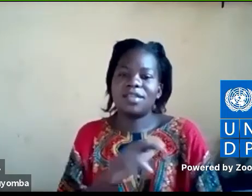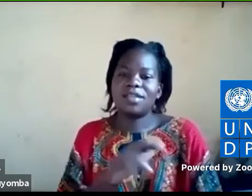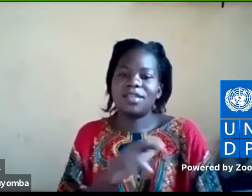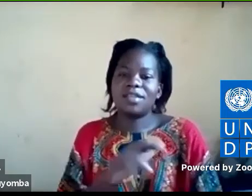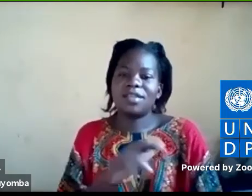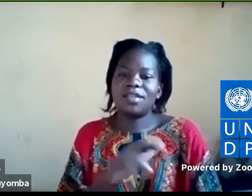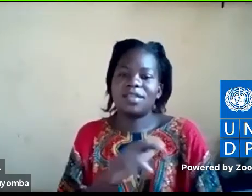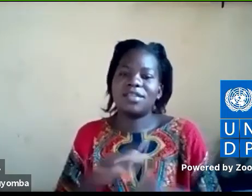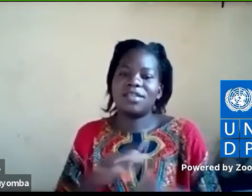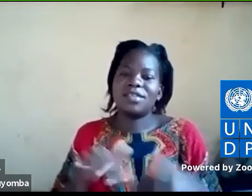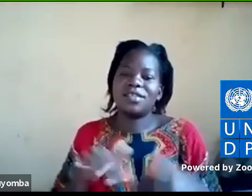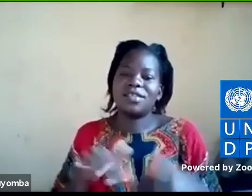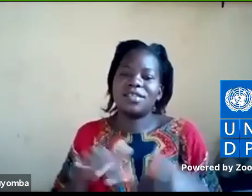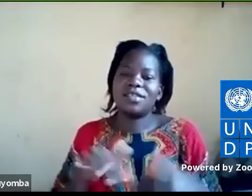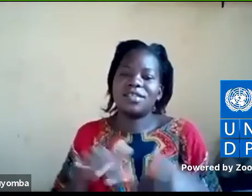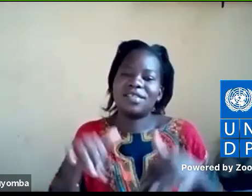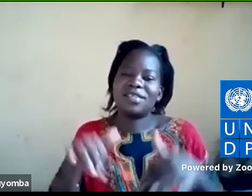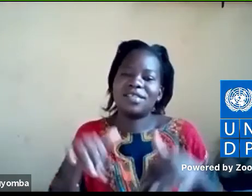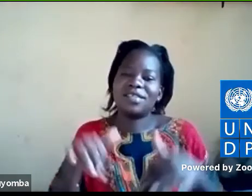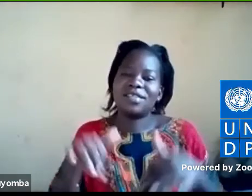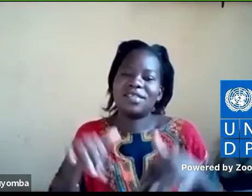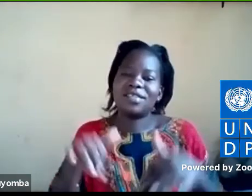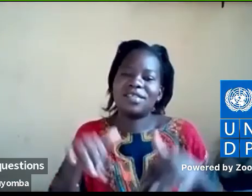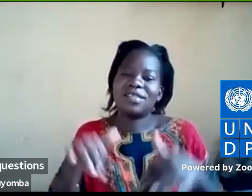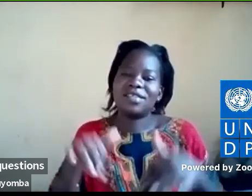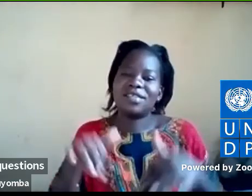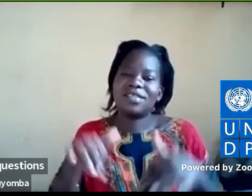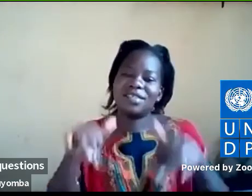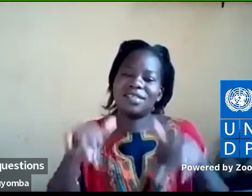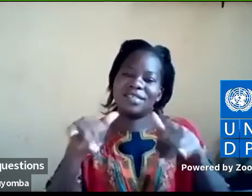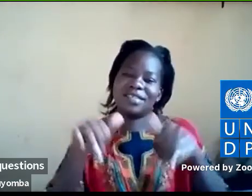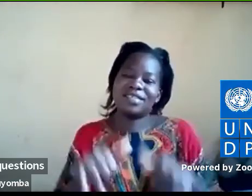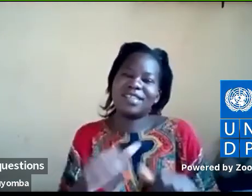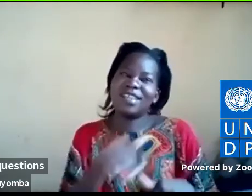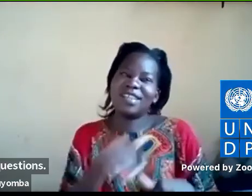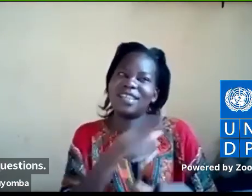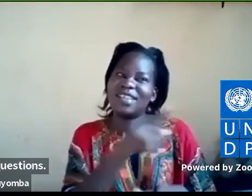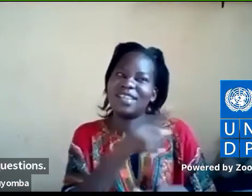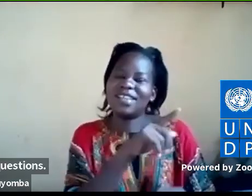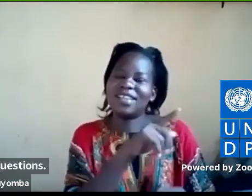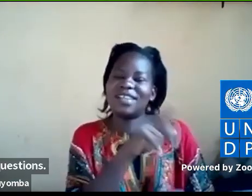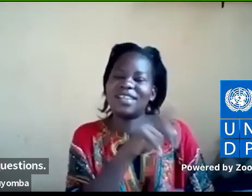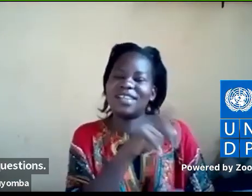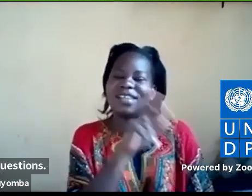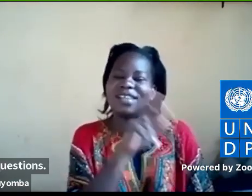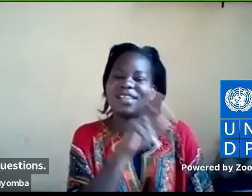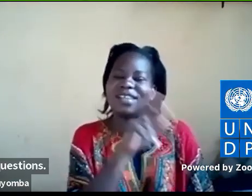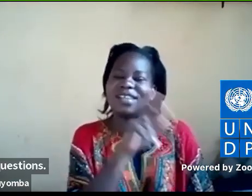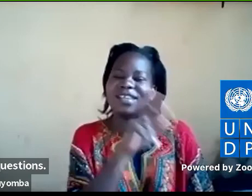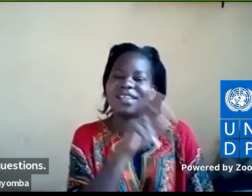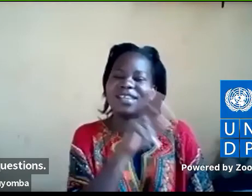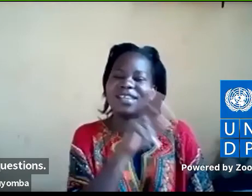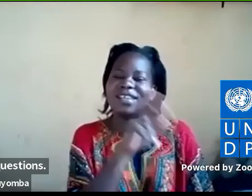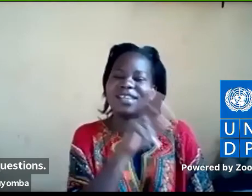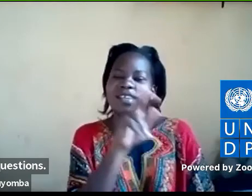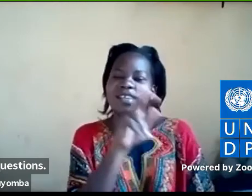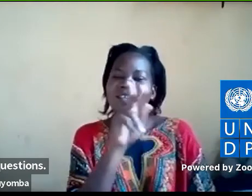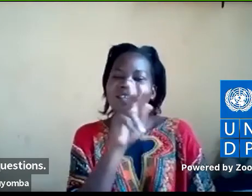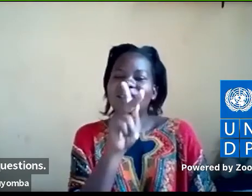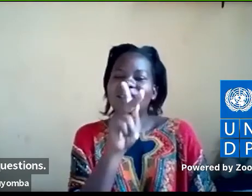you, participants, for the questions. It's very good to know that Ugandans actually following in this conversation and are very interested